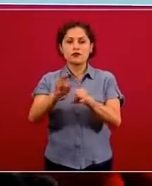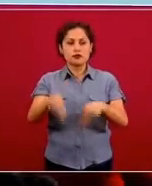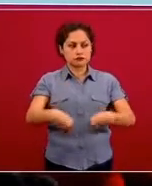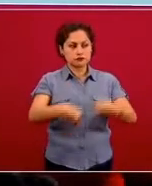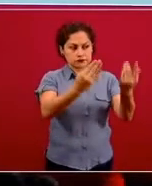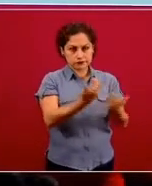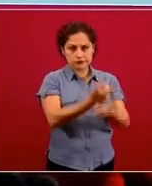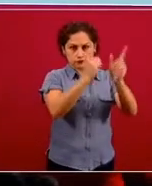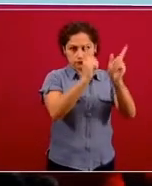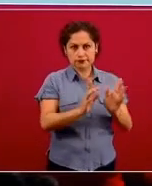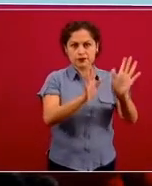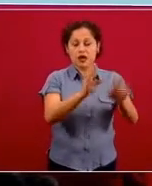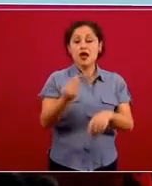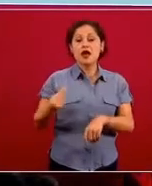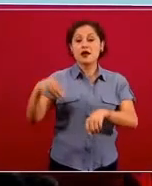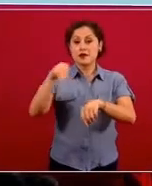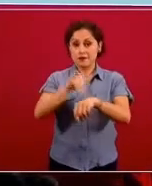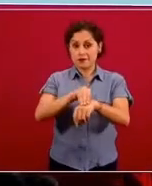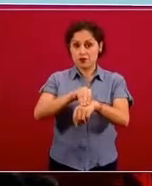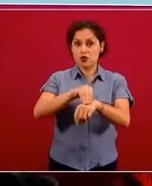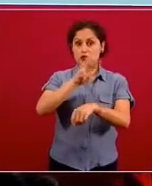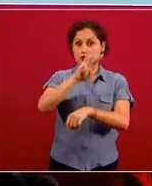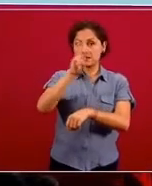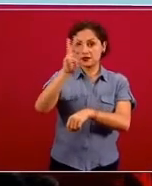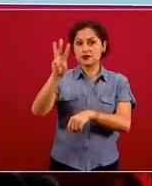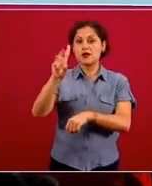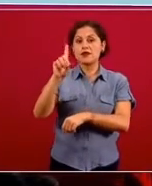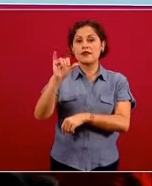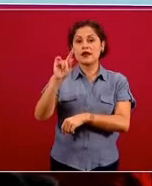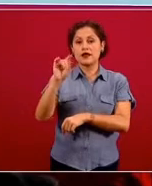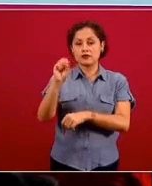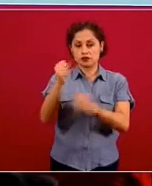can't share, here's information that we can?